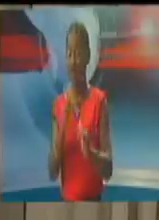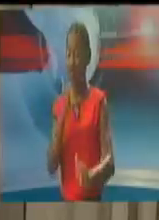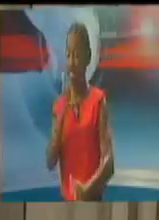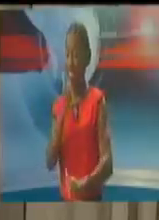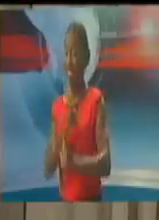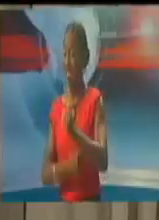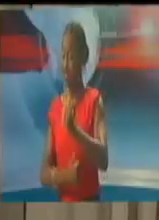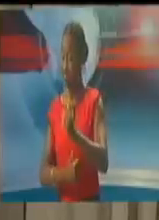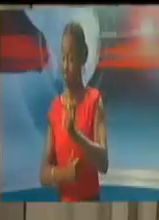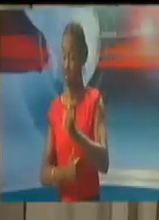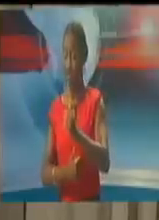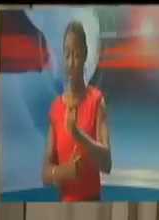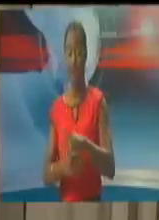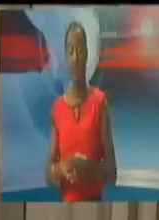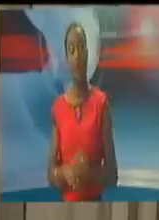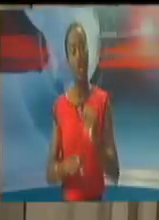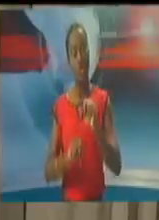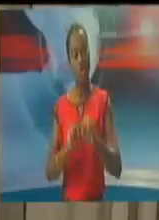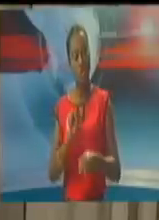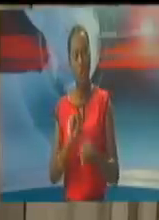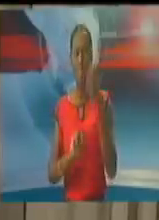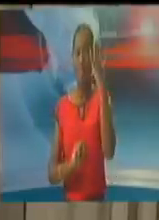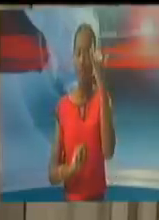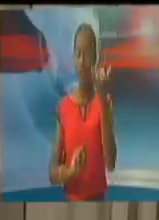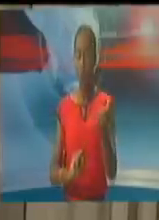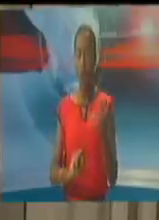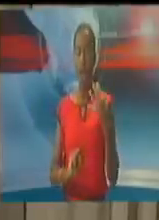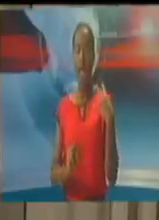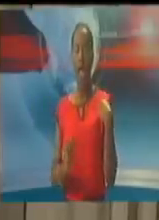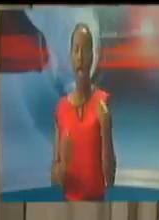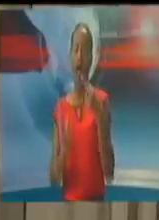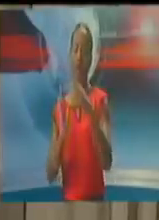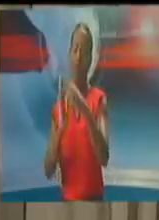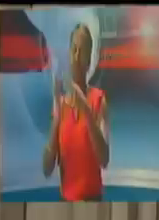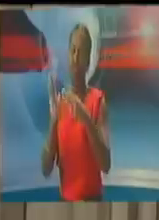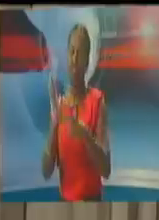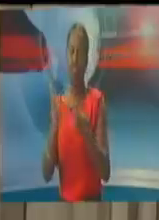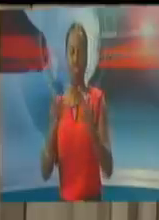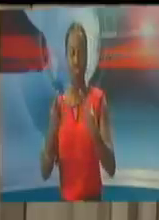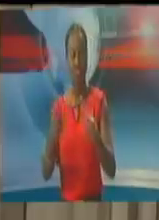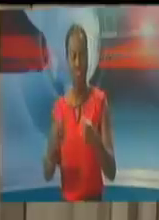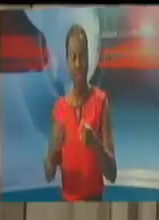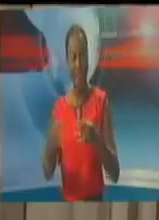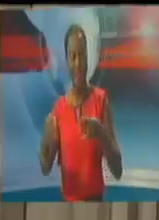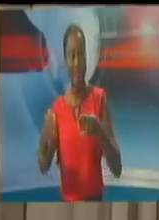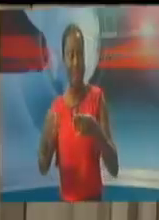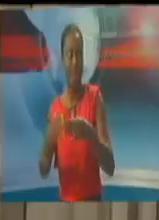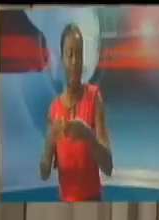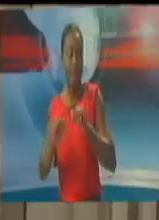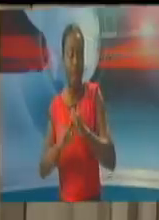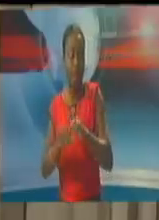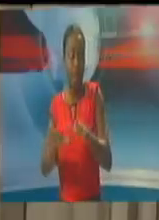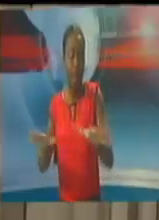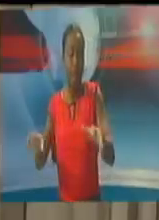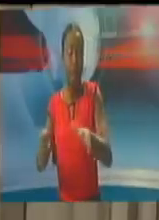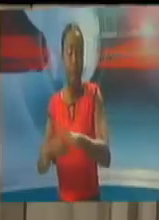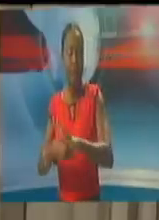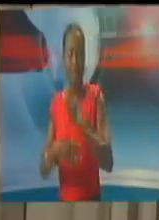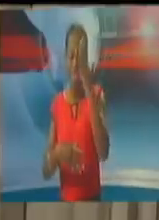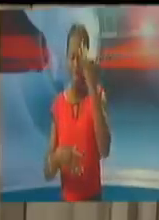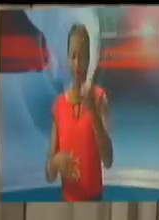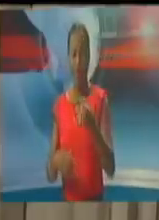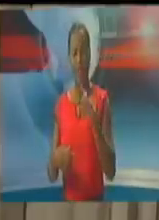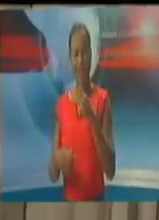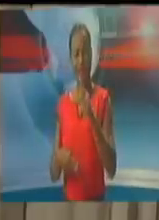our society. So the measures were done to implement and to slow down the spread of the virus, or stay-at-home regulations.